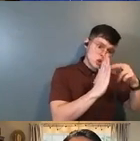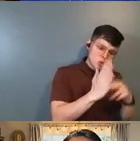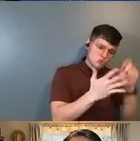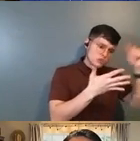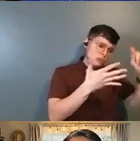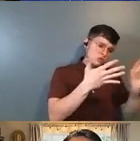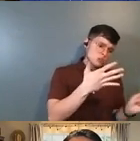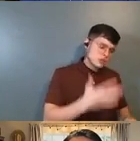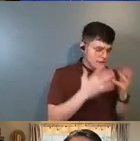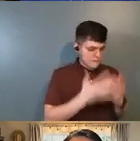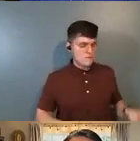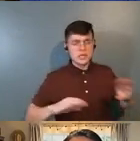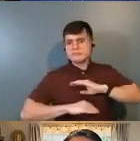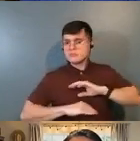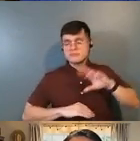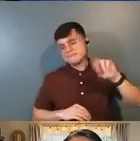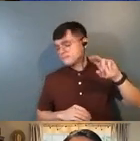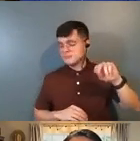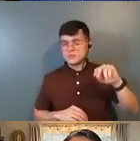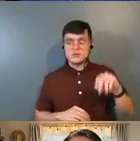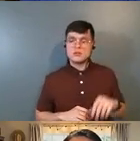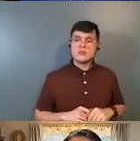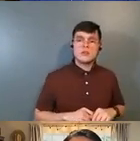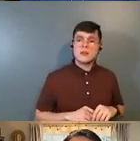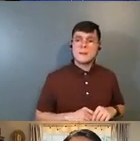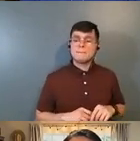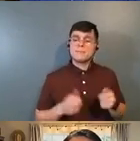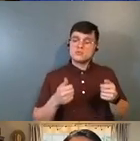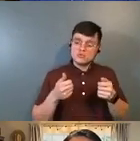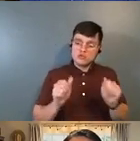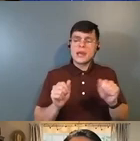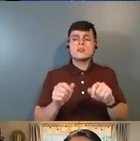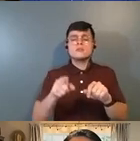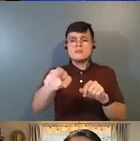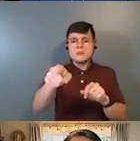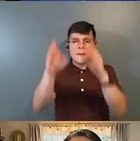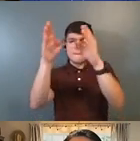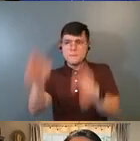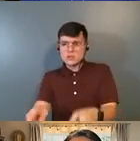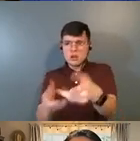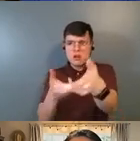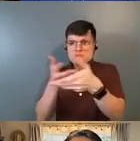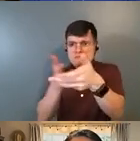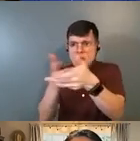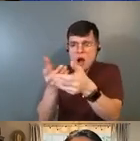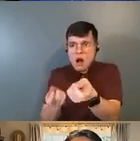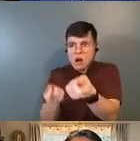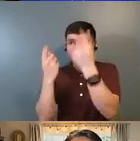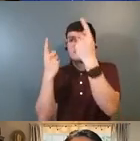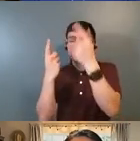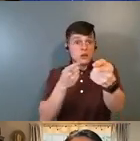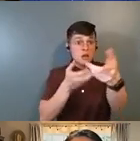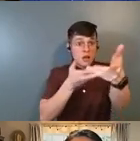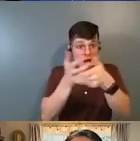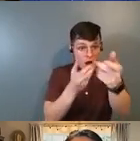those. It's not going by a checklist. It's trying to understand people. And once you do that, then your possibilities are